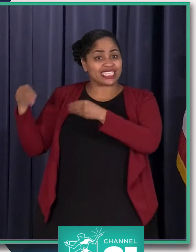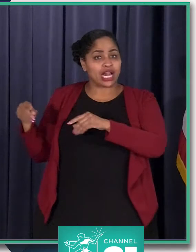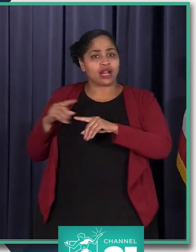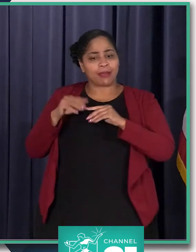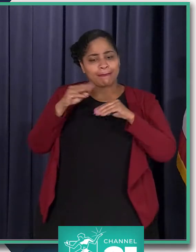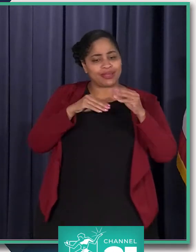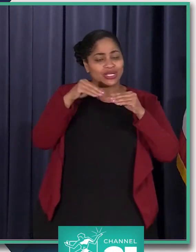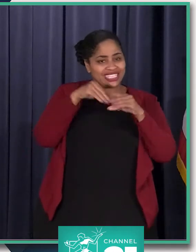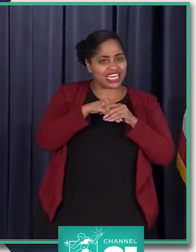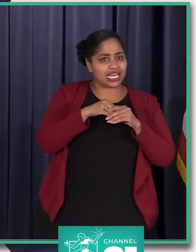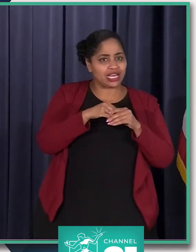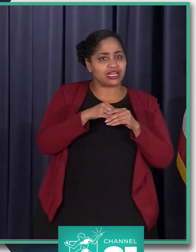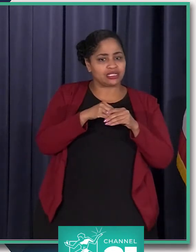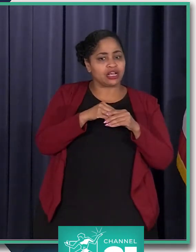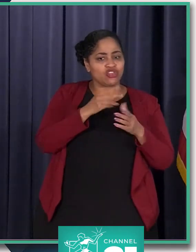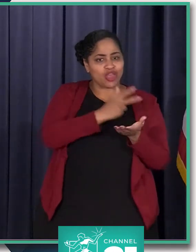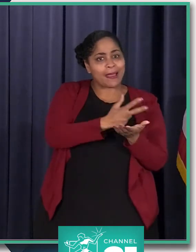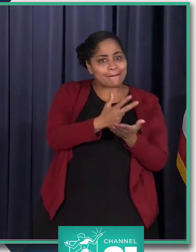looking forward